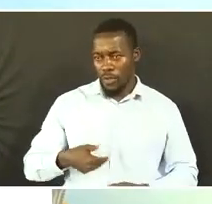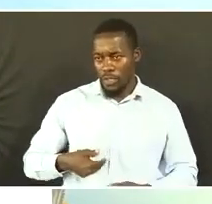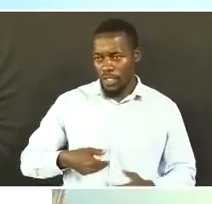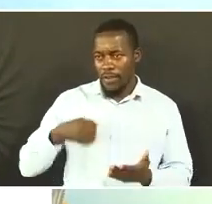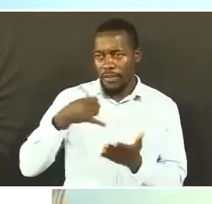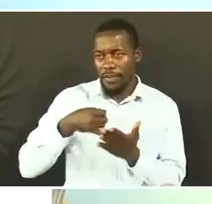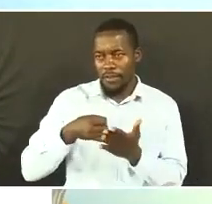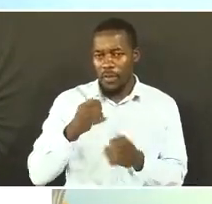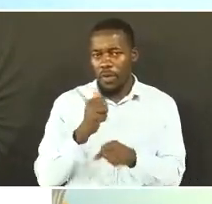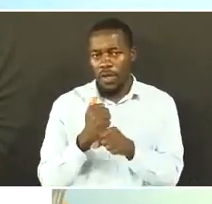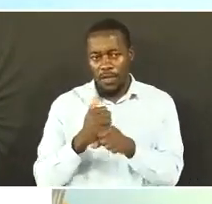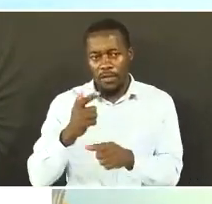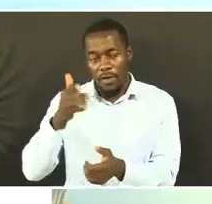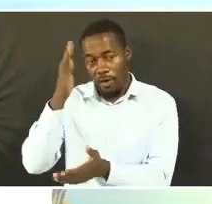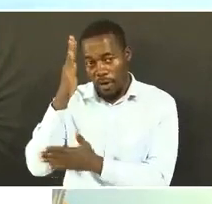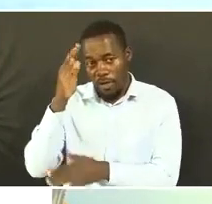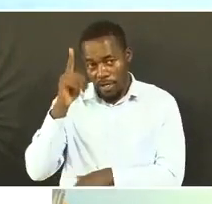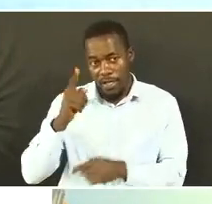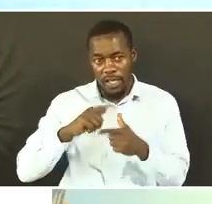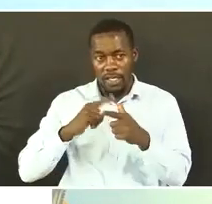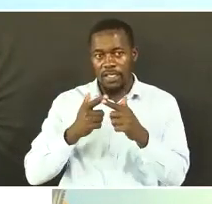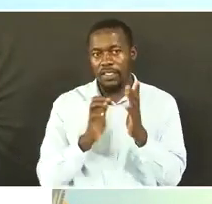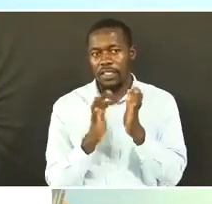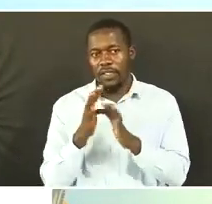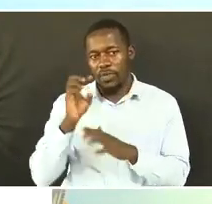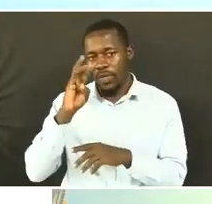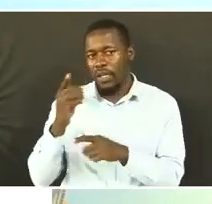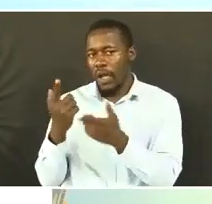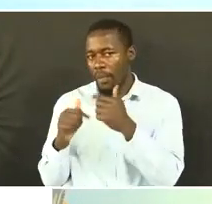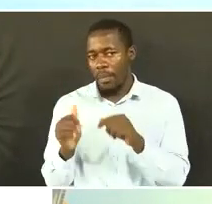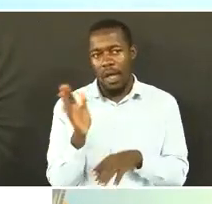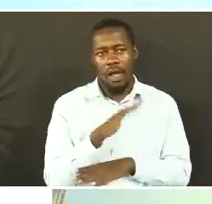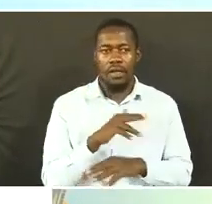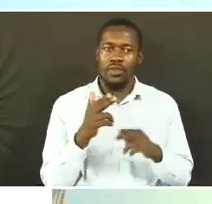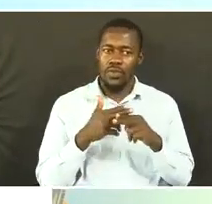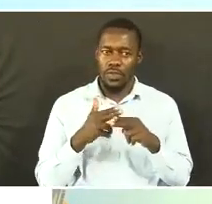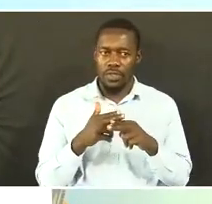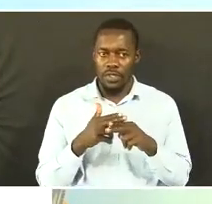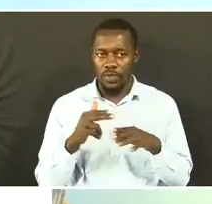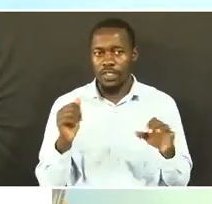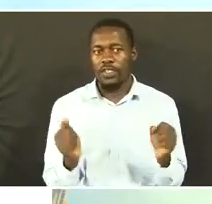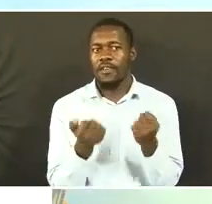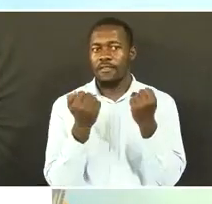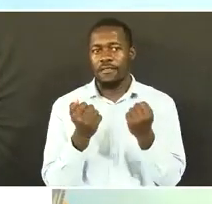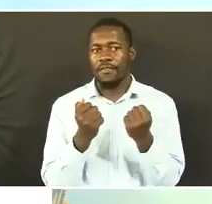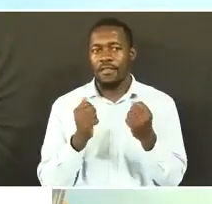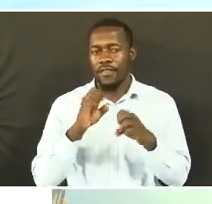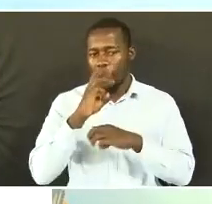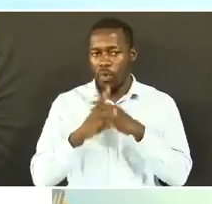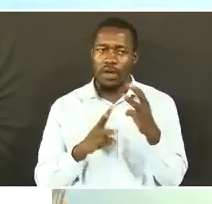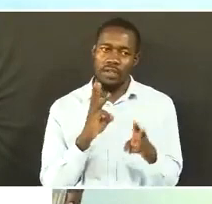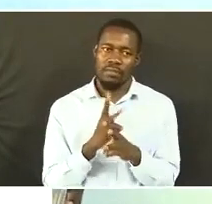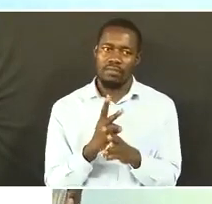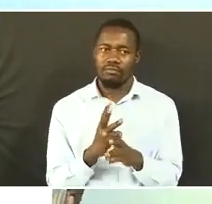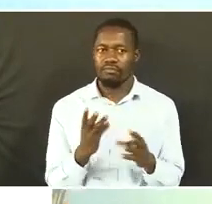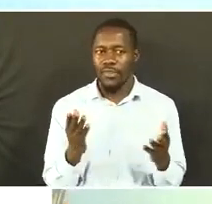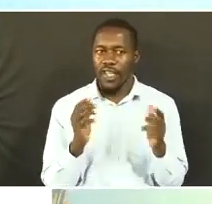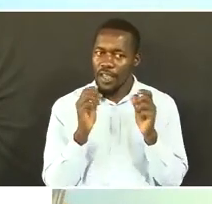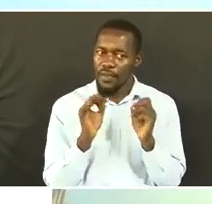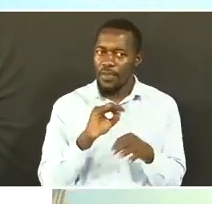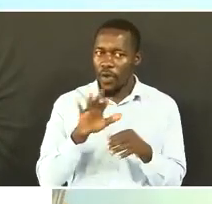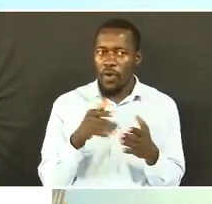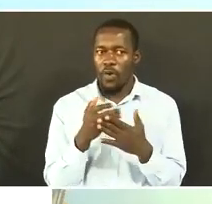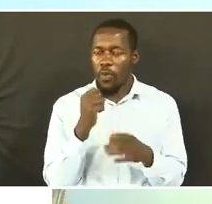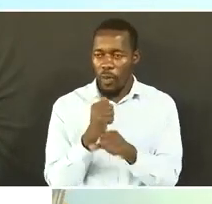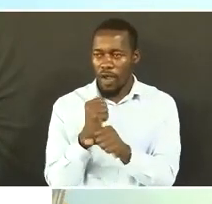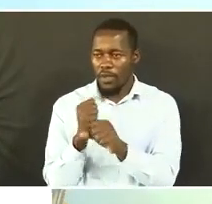crucified, risen, soon returning Savior be carried out to the entire world? How soon would we finish the work of